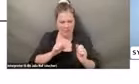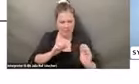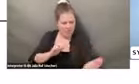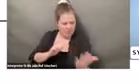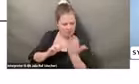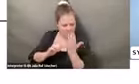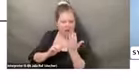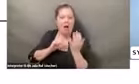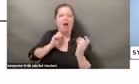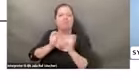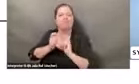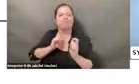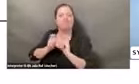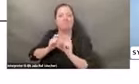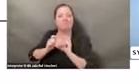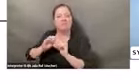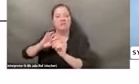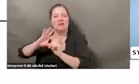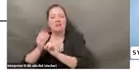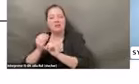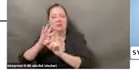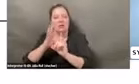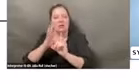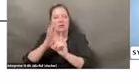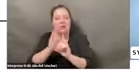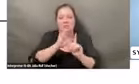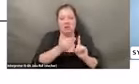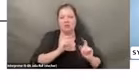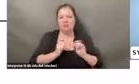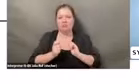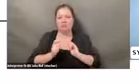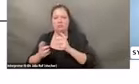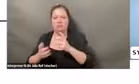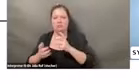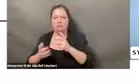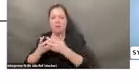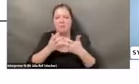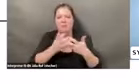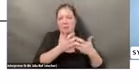cultural backgrounds, hence the scaling up.